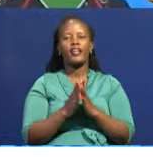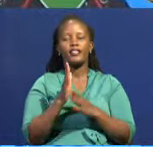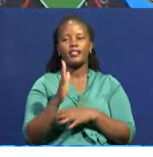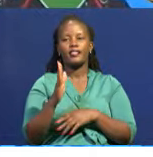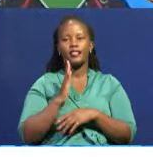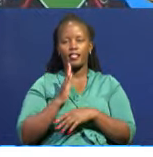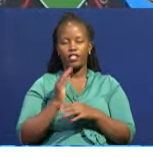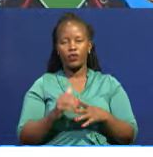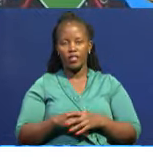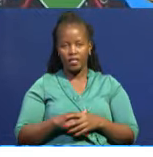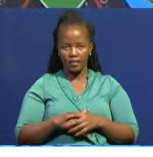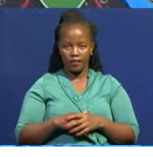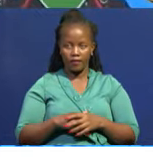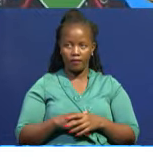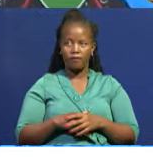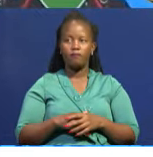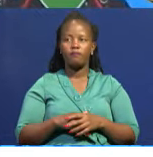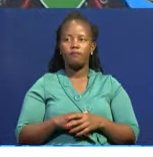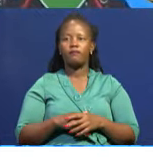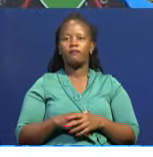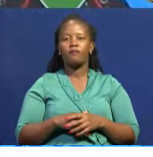others.